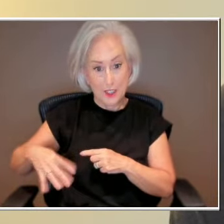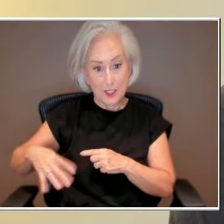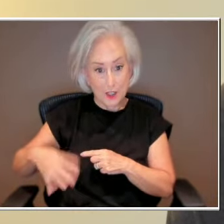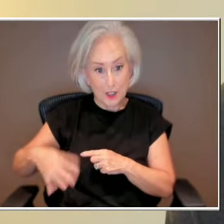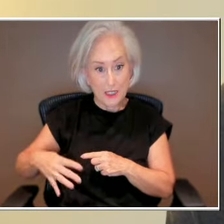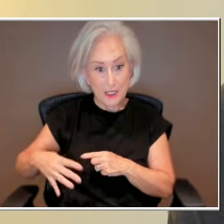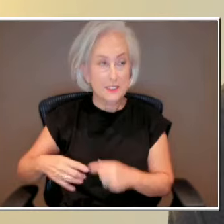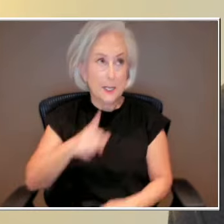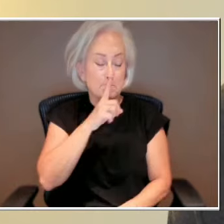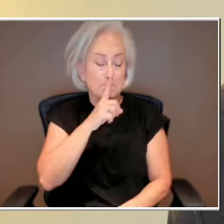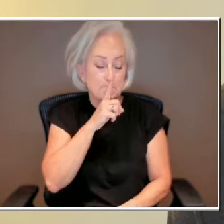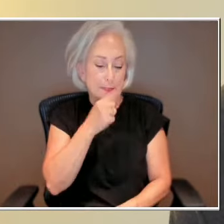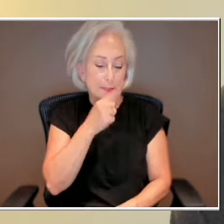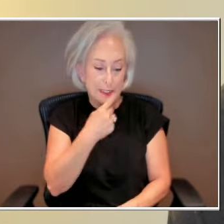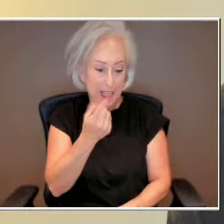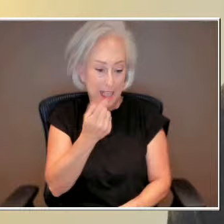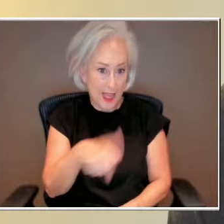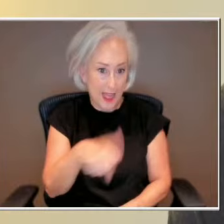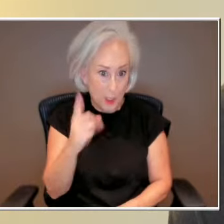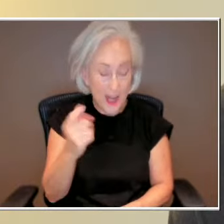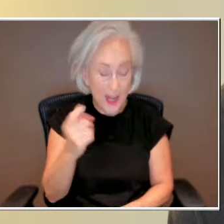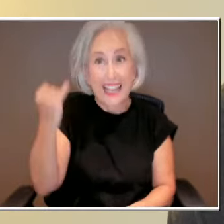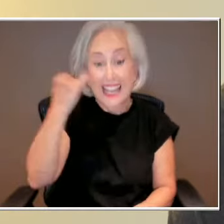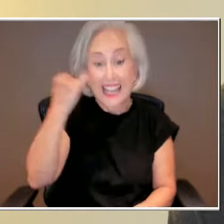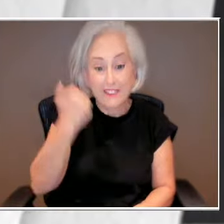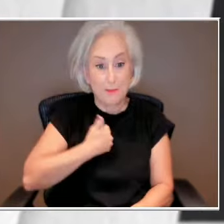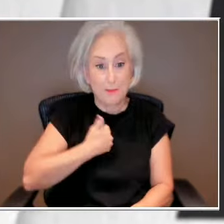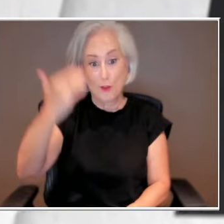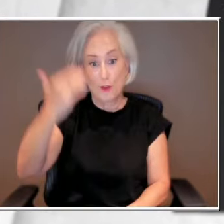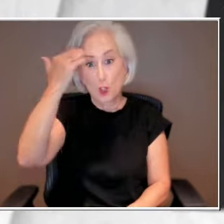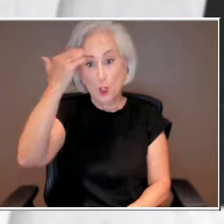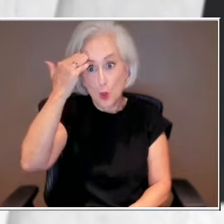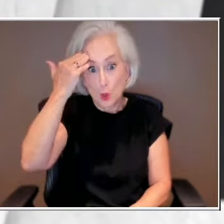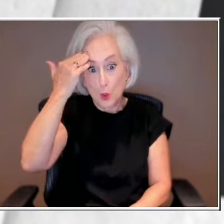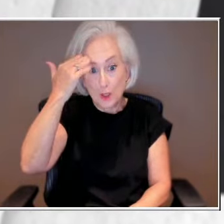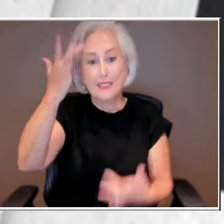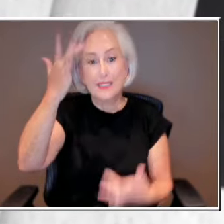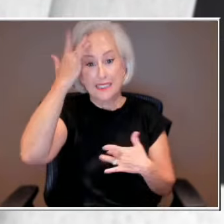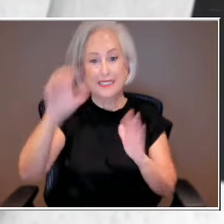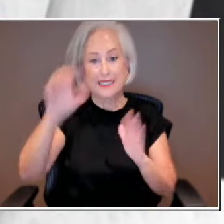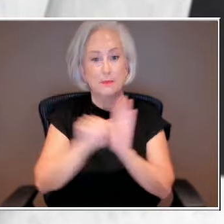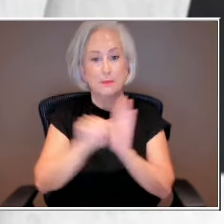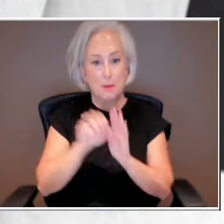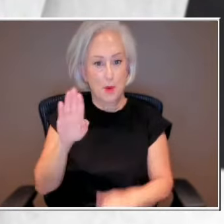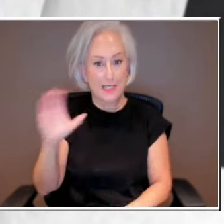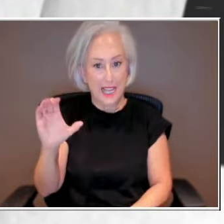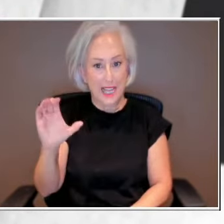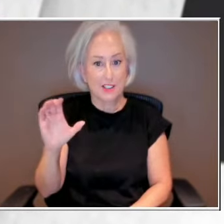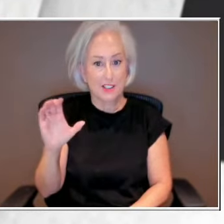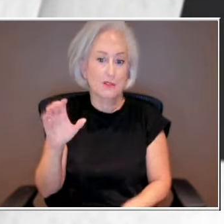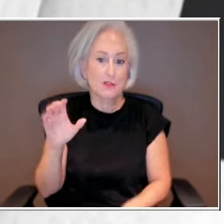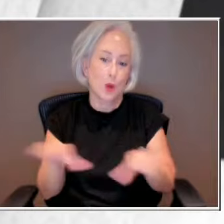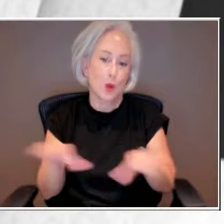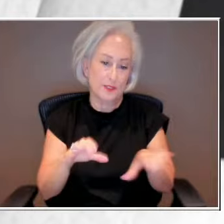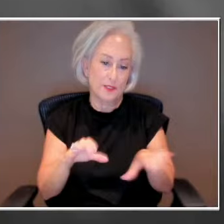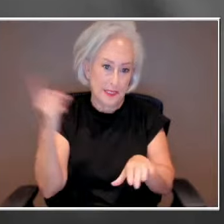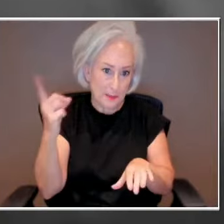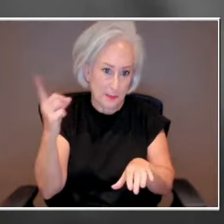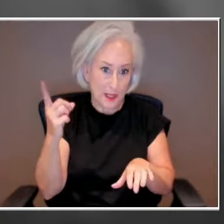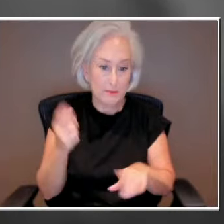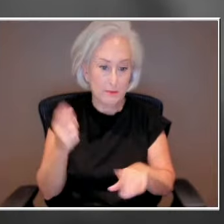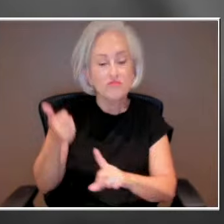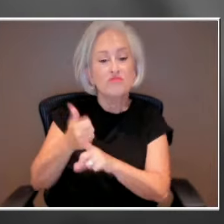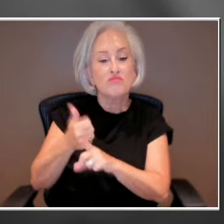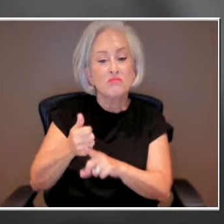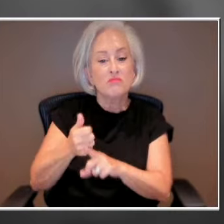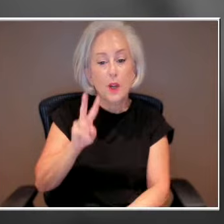a symptom of breast cancer and stuff, I probably would have acted on it a little bit more. Finally, when Bret was 24 years old, he decided to take action. He